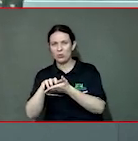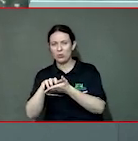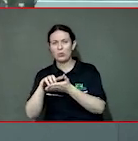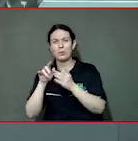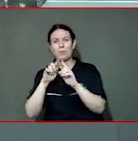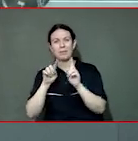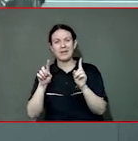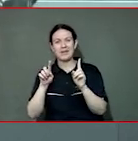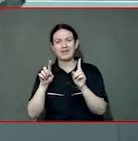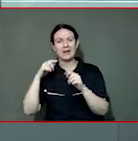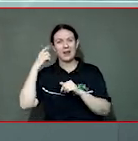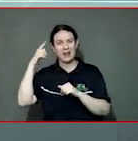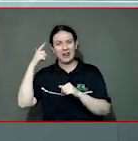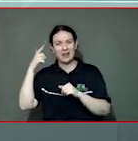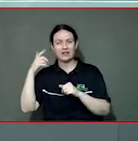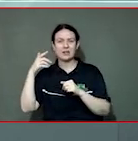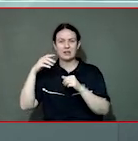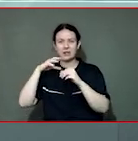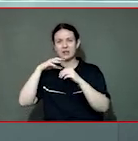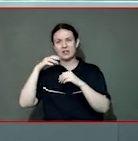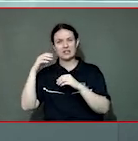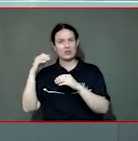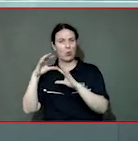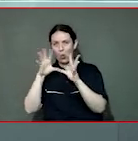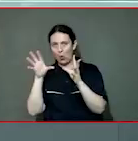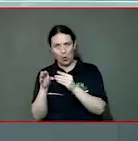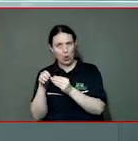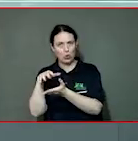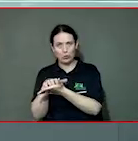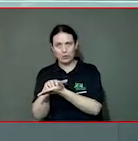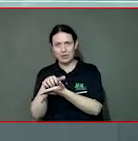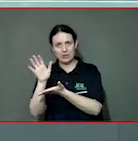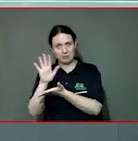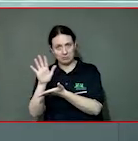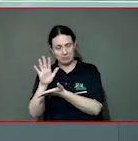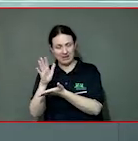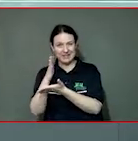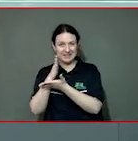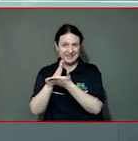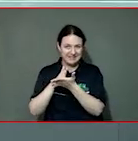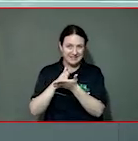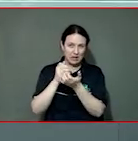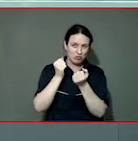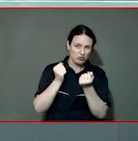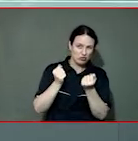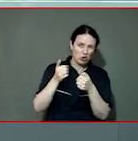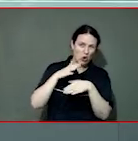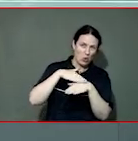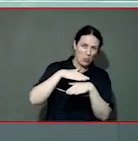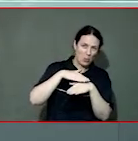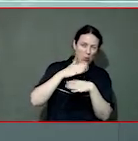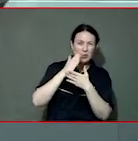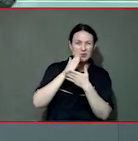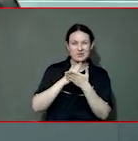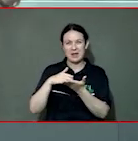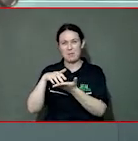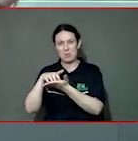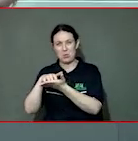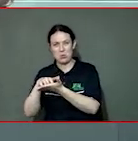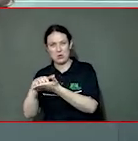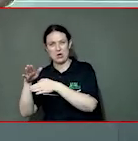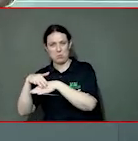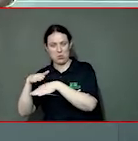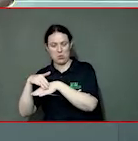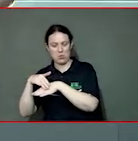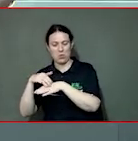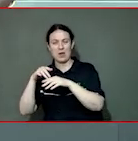and dipole, weak and strong. In each of them, there will be strong and weak due to the length